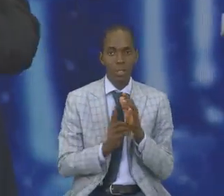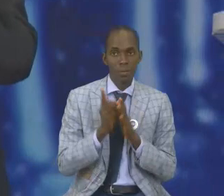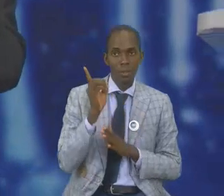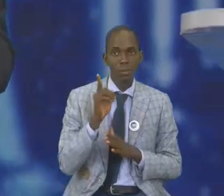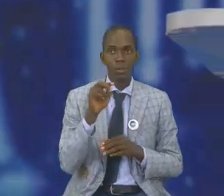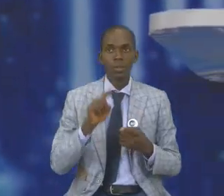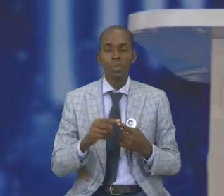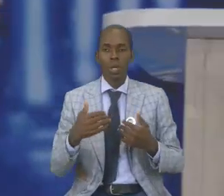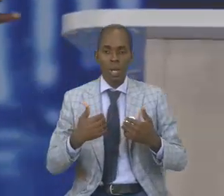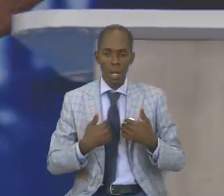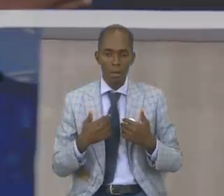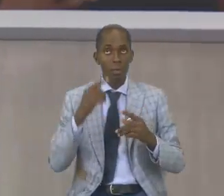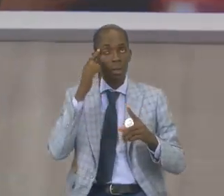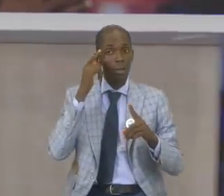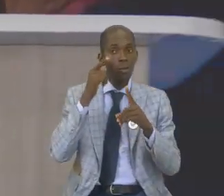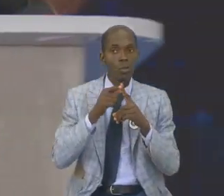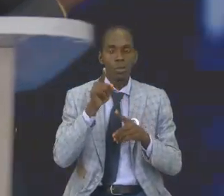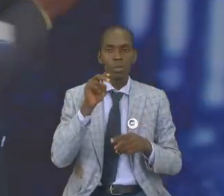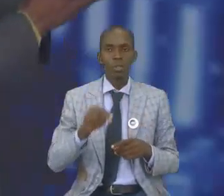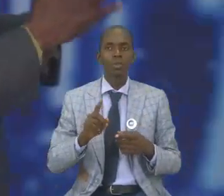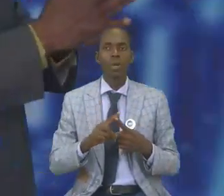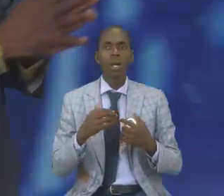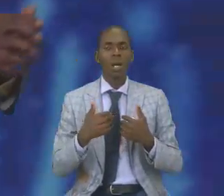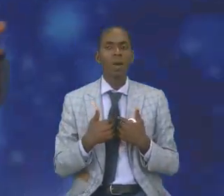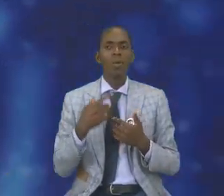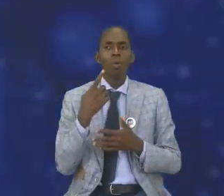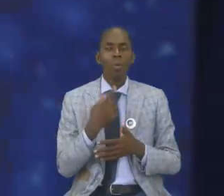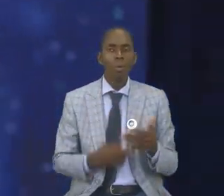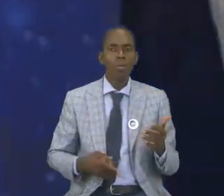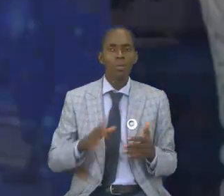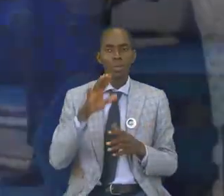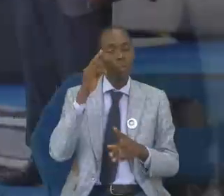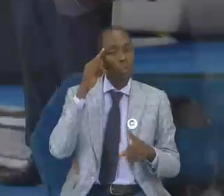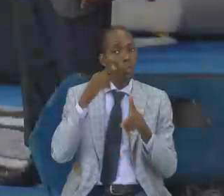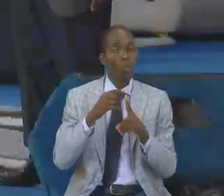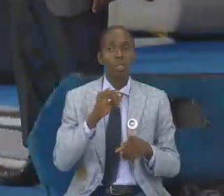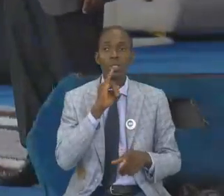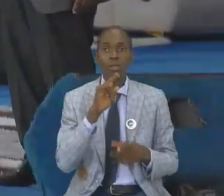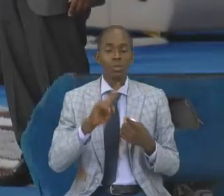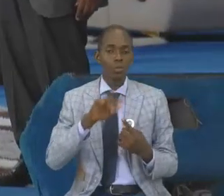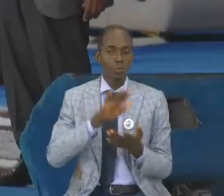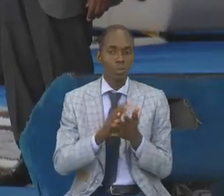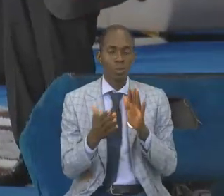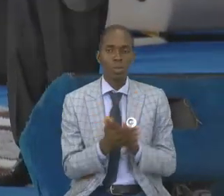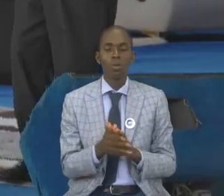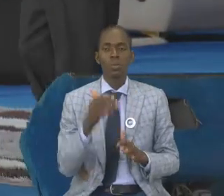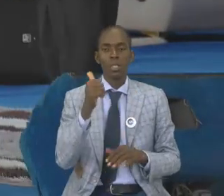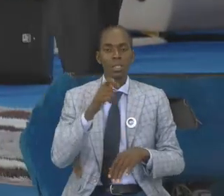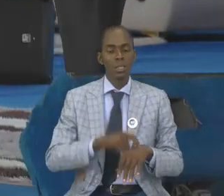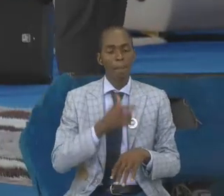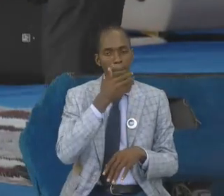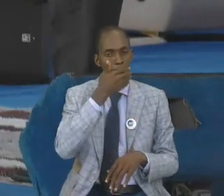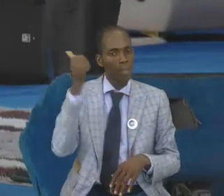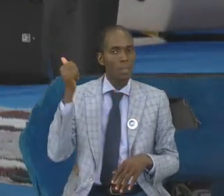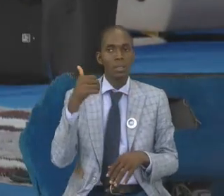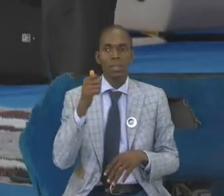have an agenda, and you have to have what your goal is, to become a 10 times achiever, 10